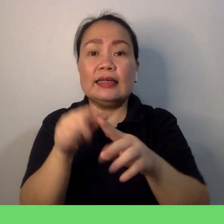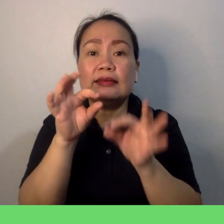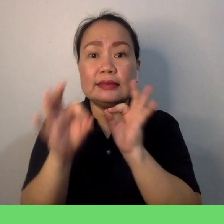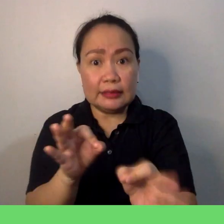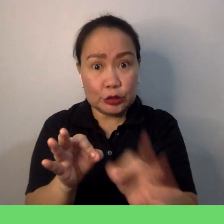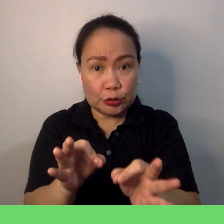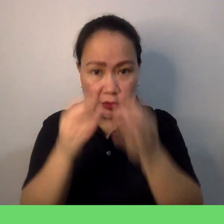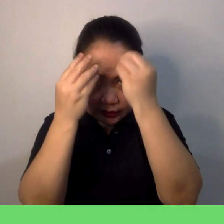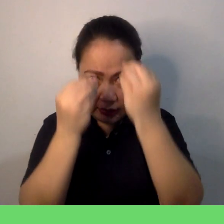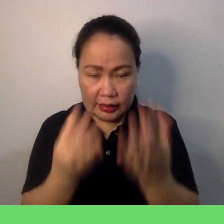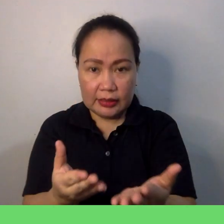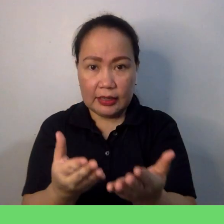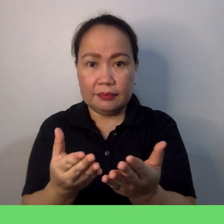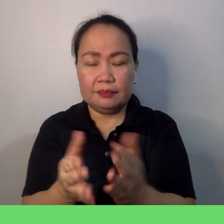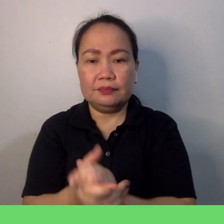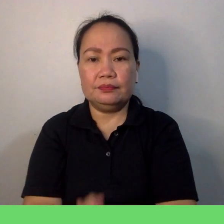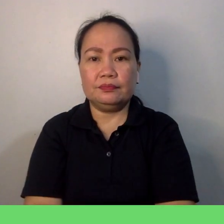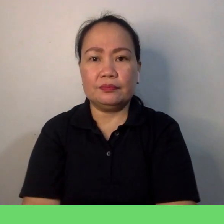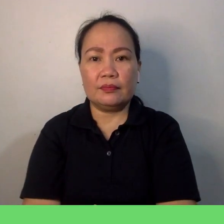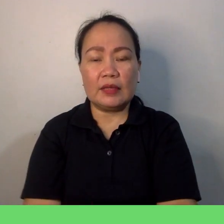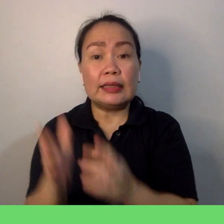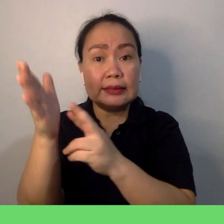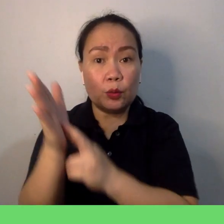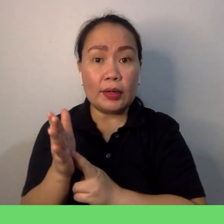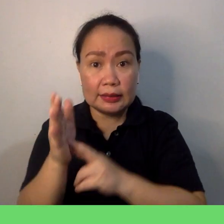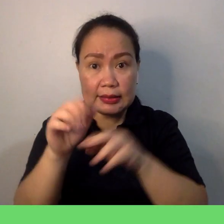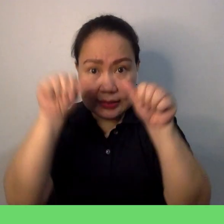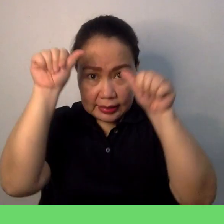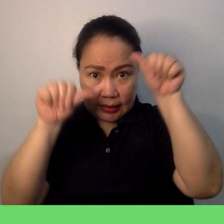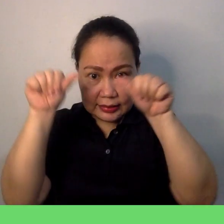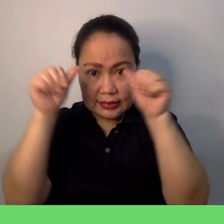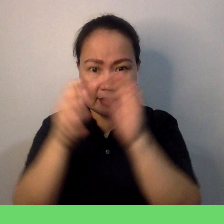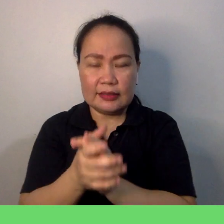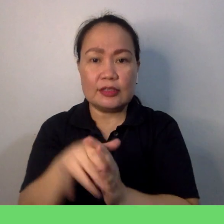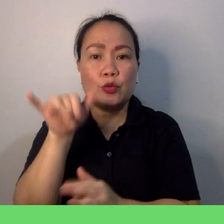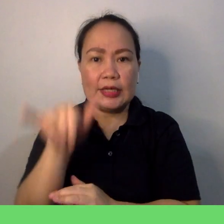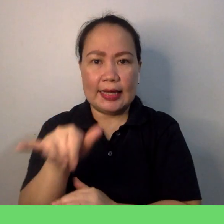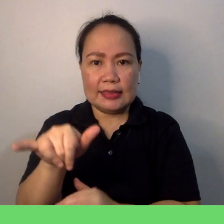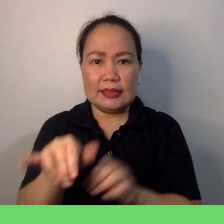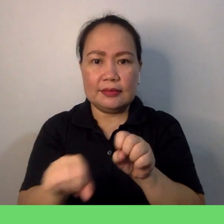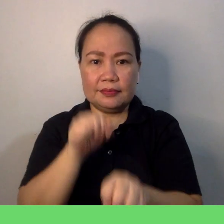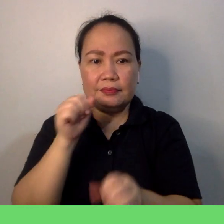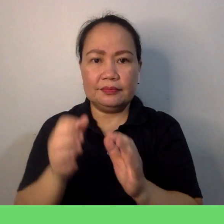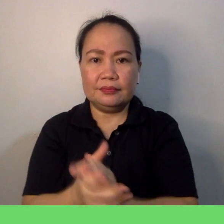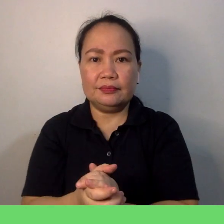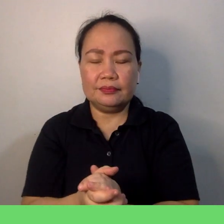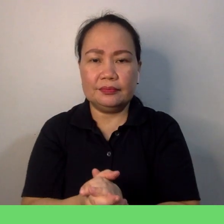collection, and it requires analysis. So, number 4 is a yes.